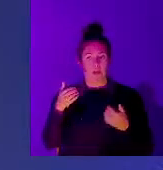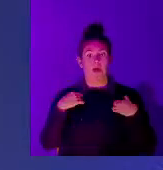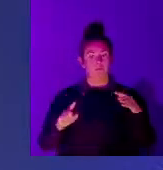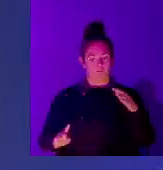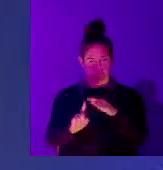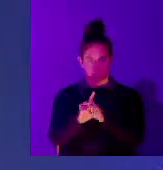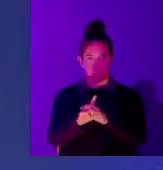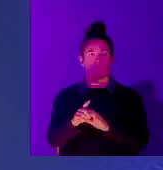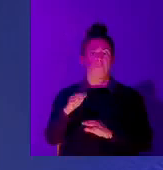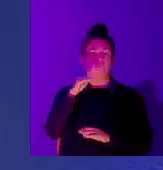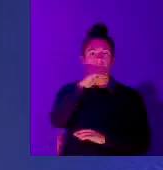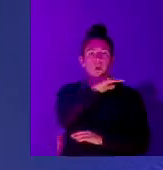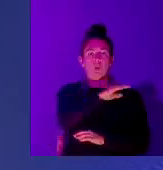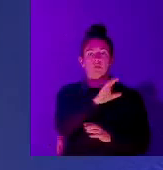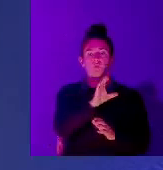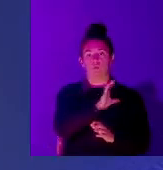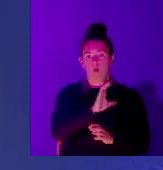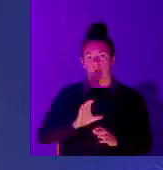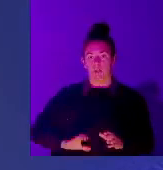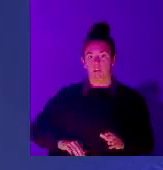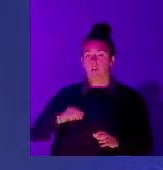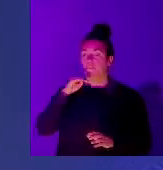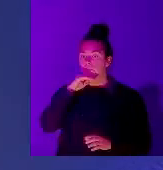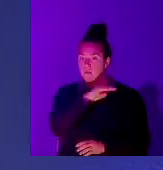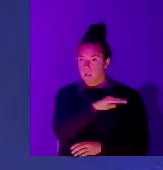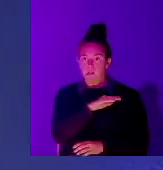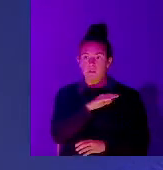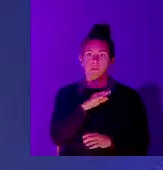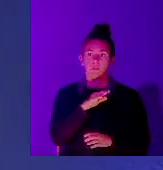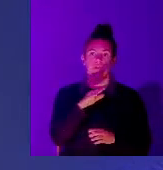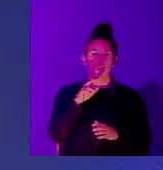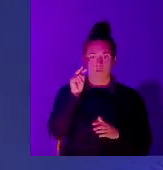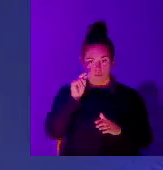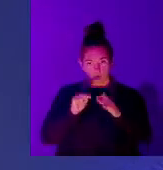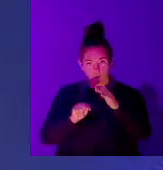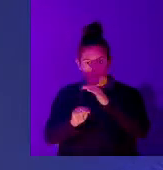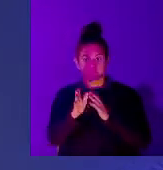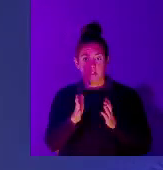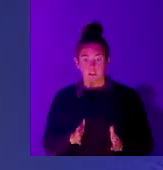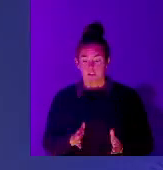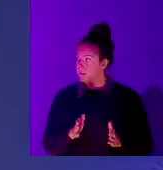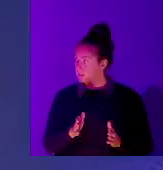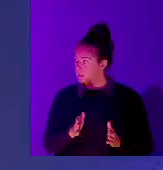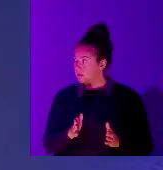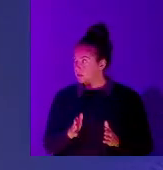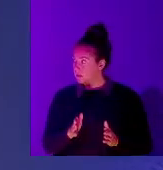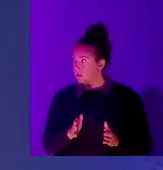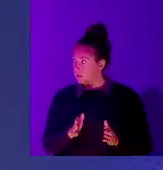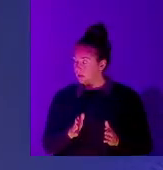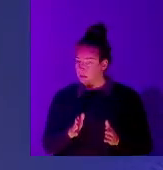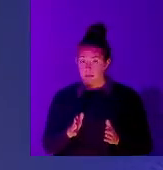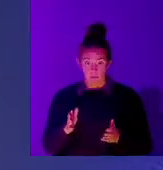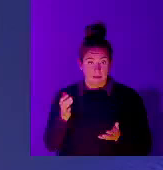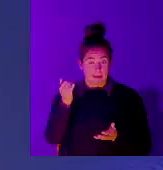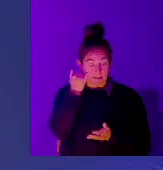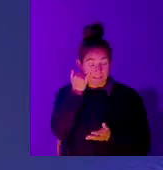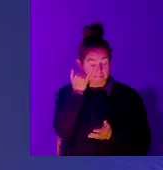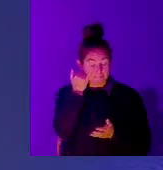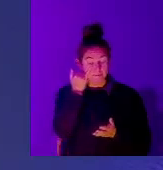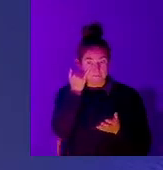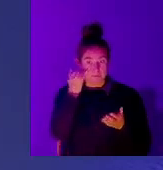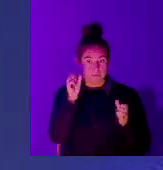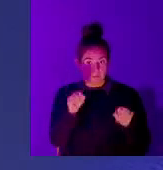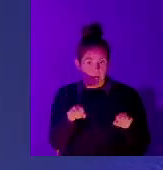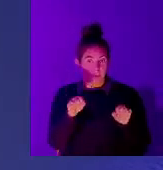and shall show great signs and wonders, insomuch that, if it were possible, they shall deceive